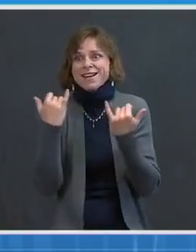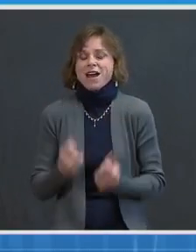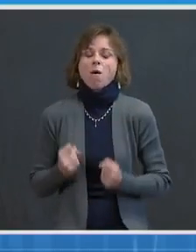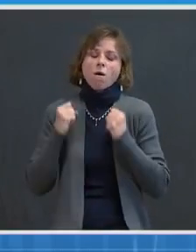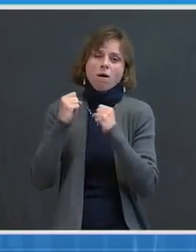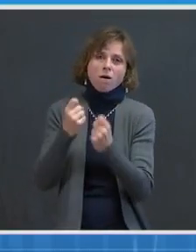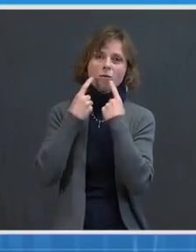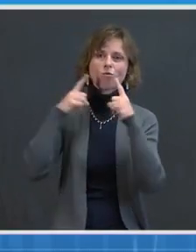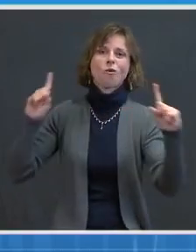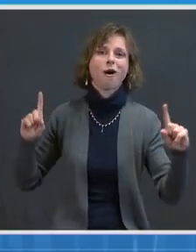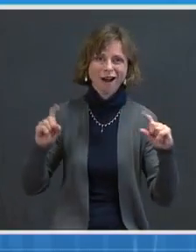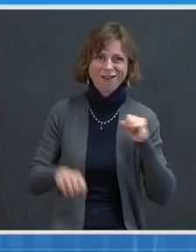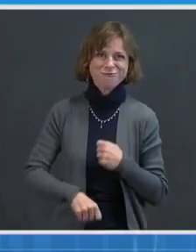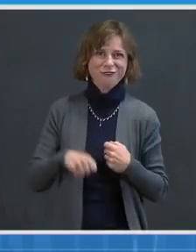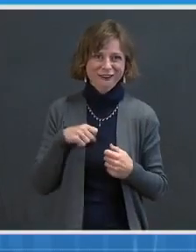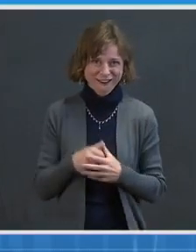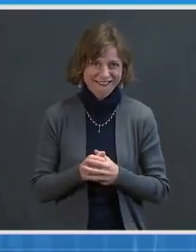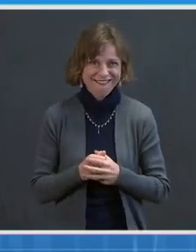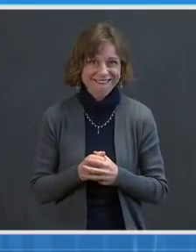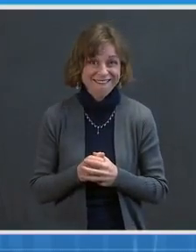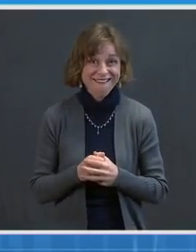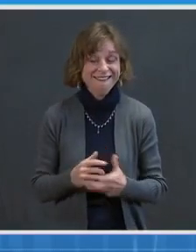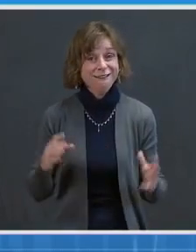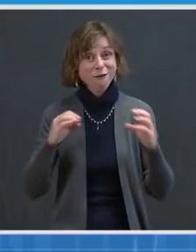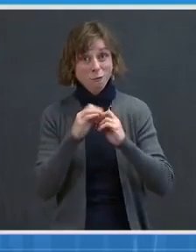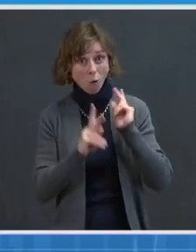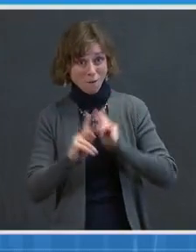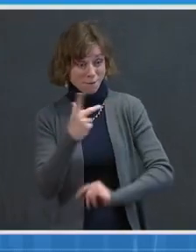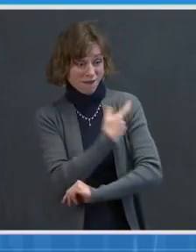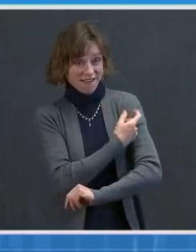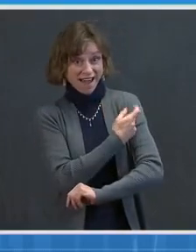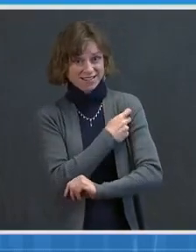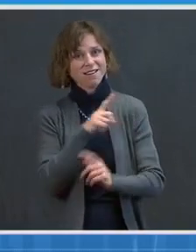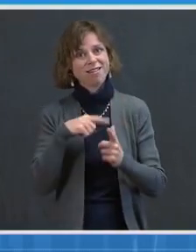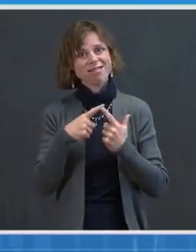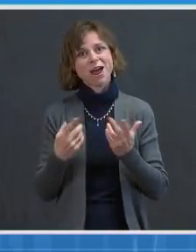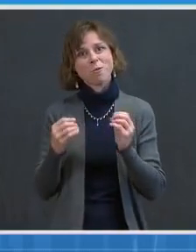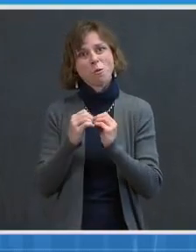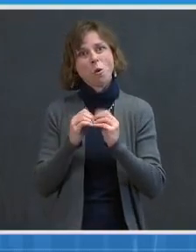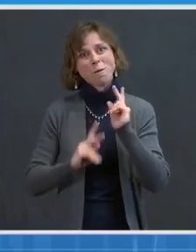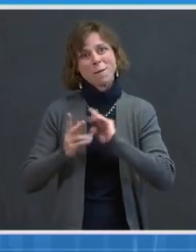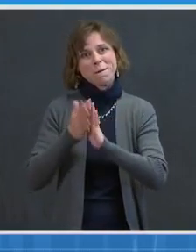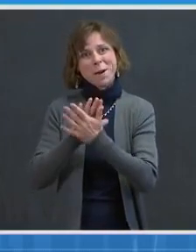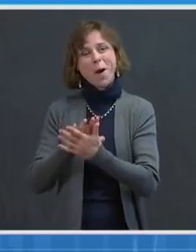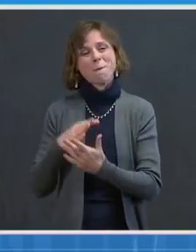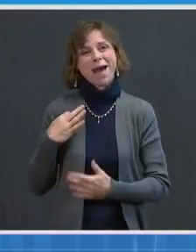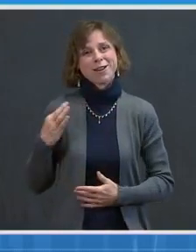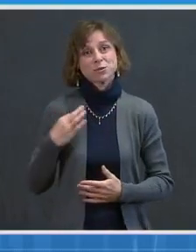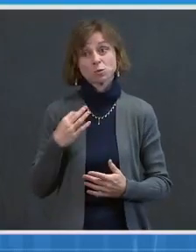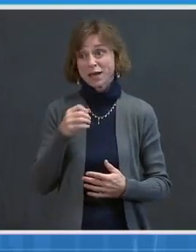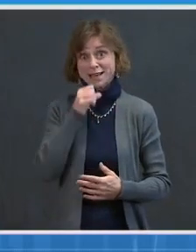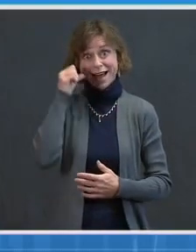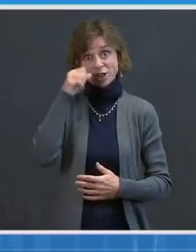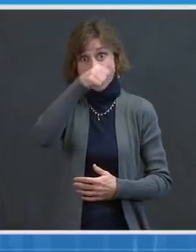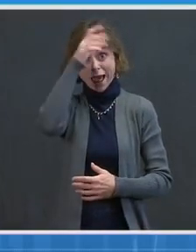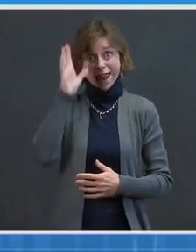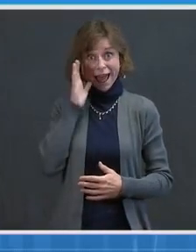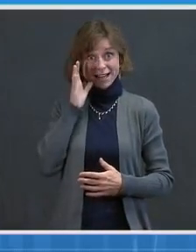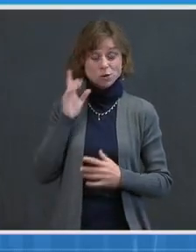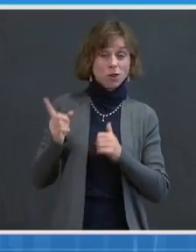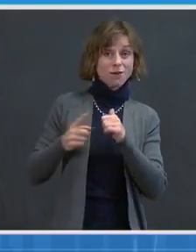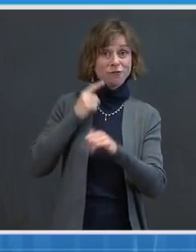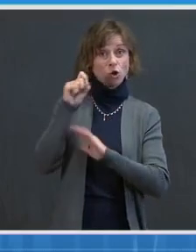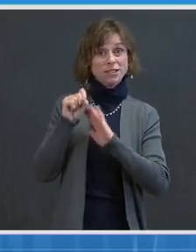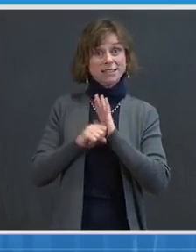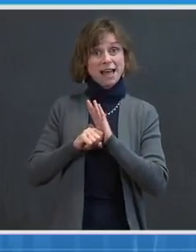get vaccinated, more people will become eligible. Yesterday, Alaska became the first state to make vaccines available